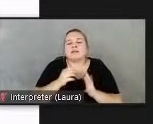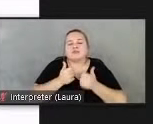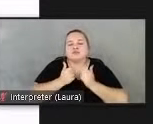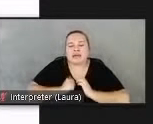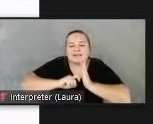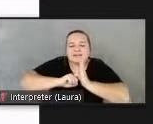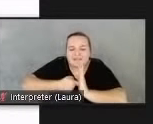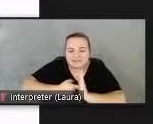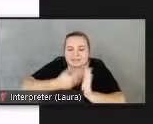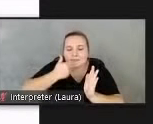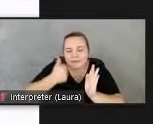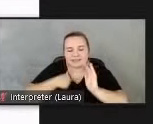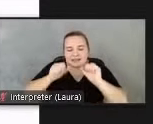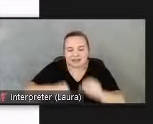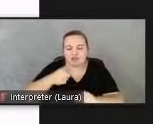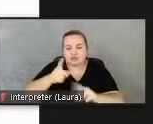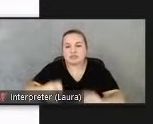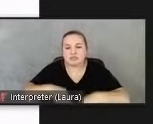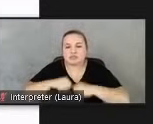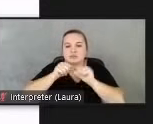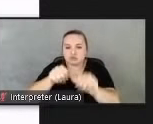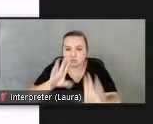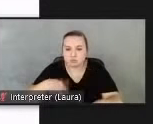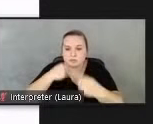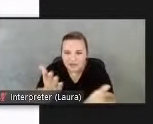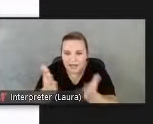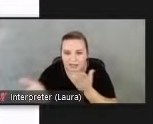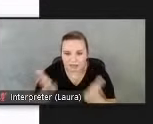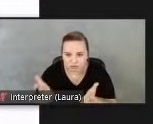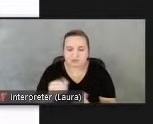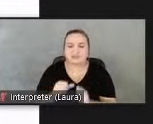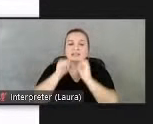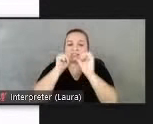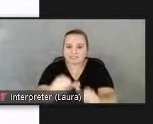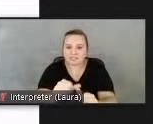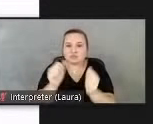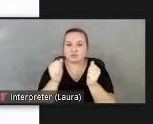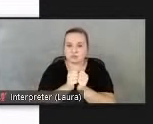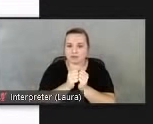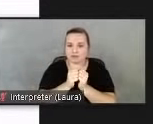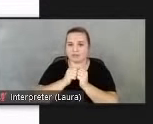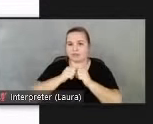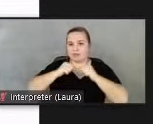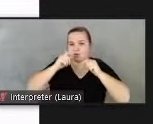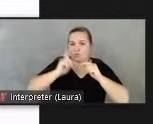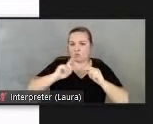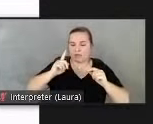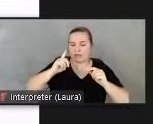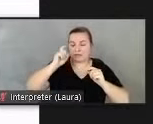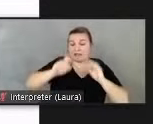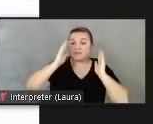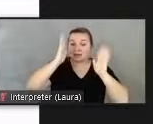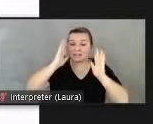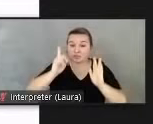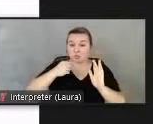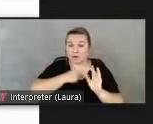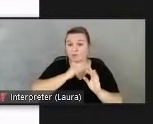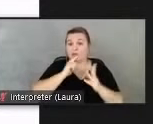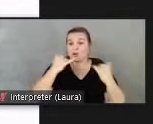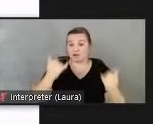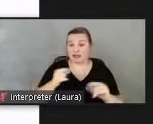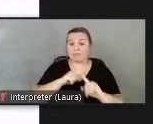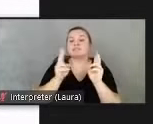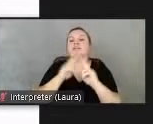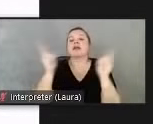to provide services, and you need to continue to do this so that we can pay attention to where we are with this. But it really is important to the parents.